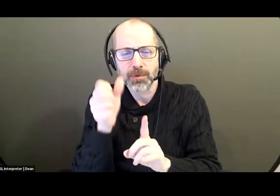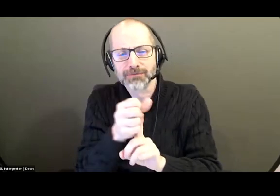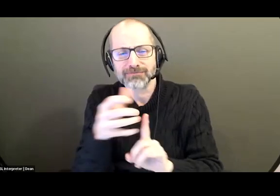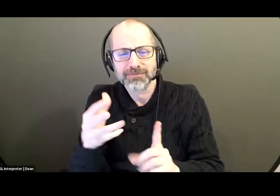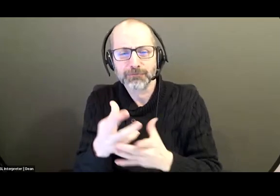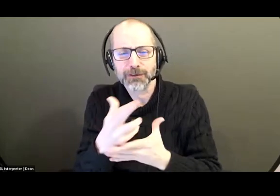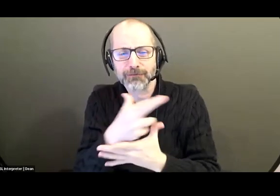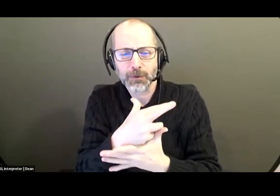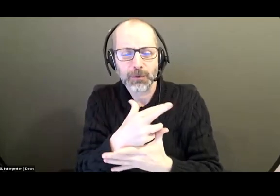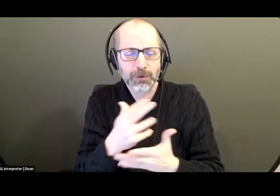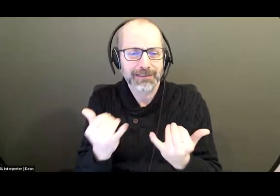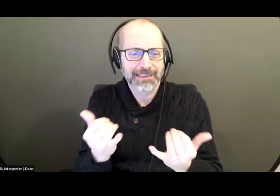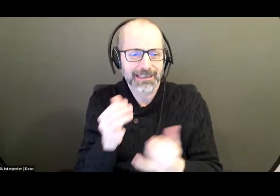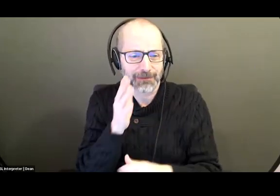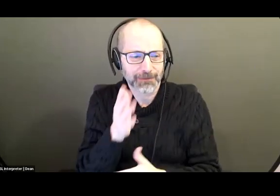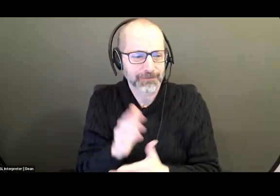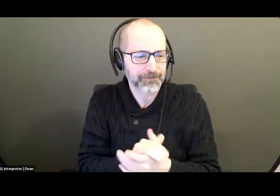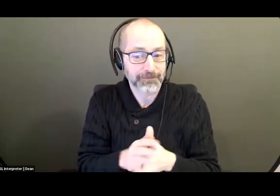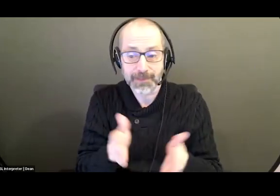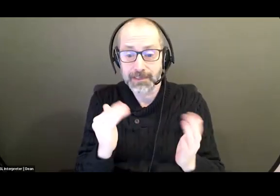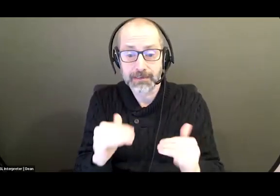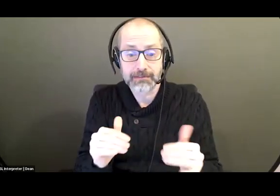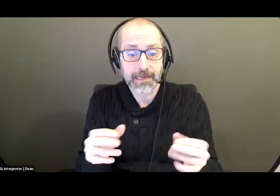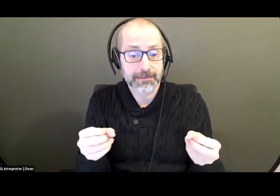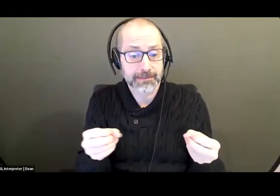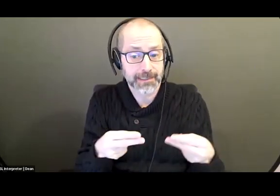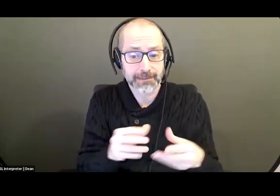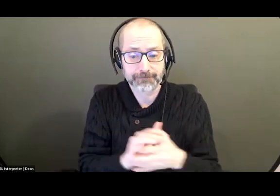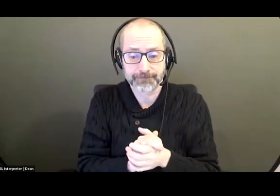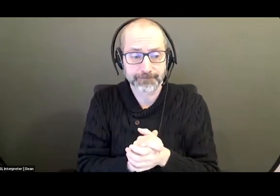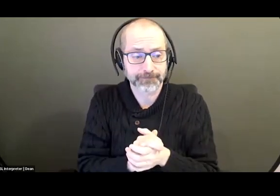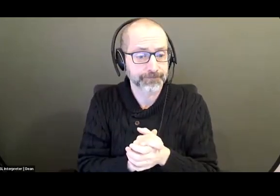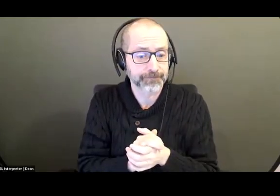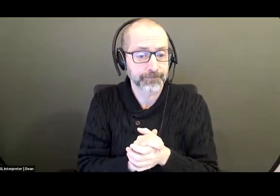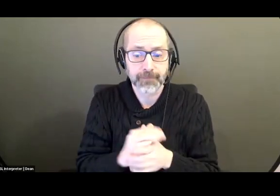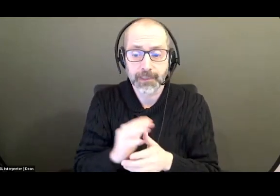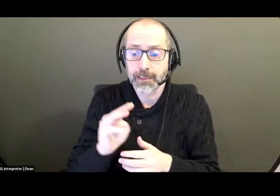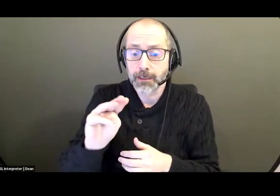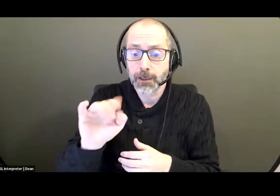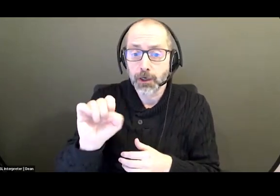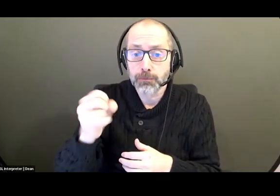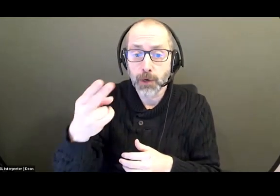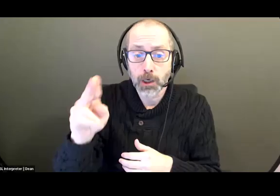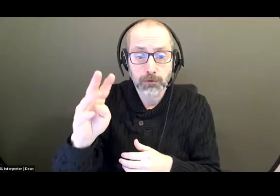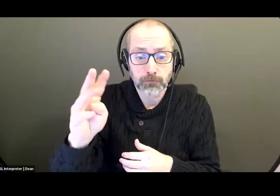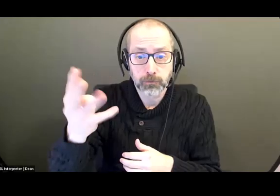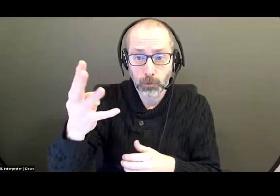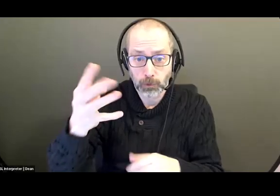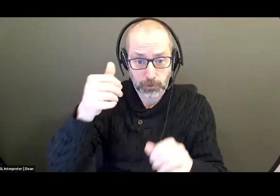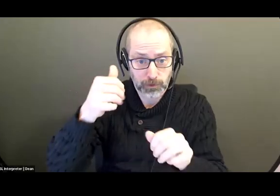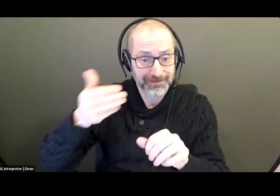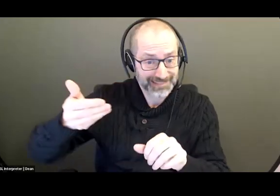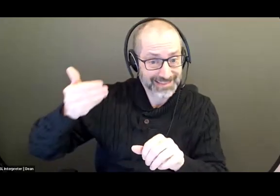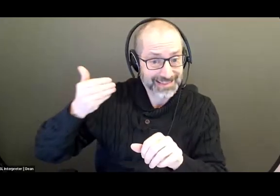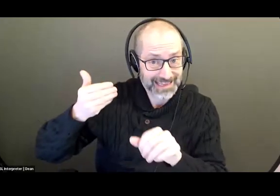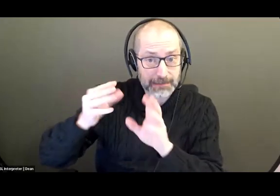to do a bit of a walkthrough to help set the stage today. Next slide.